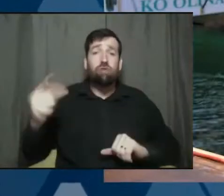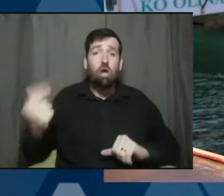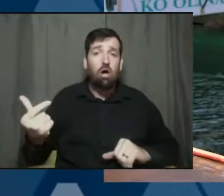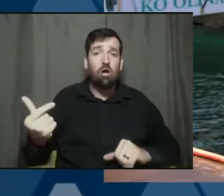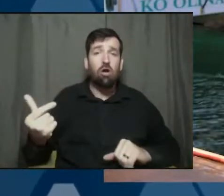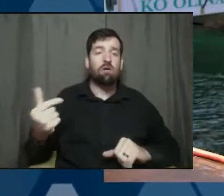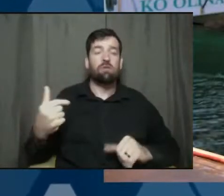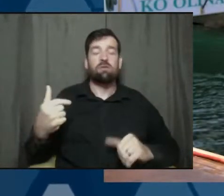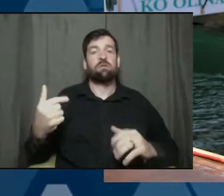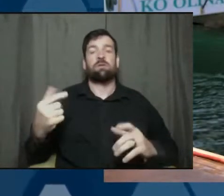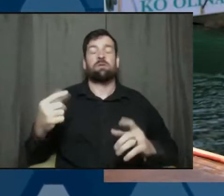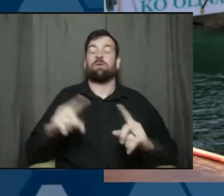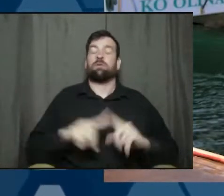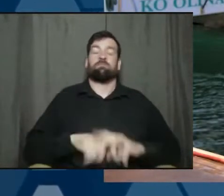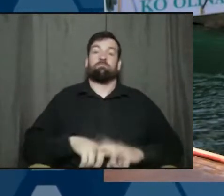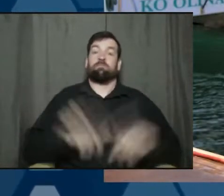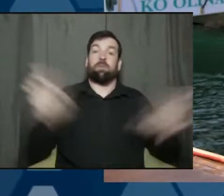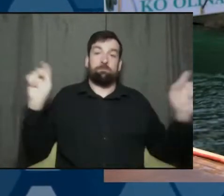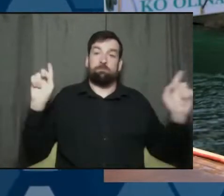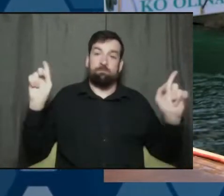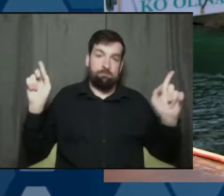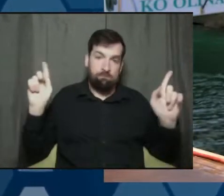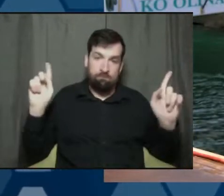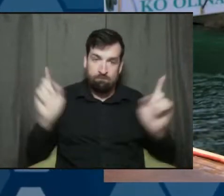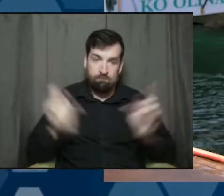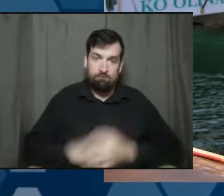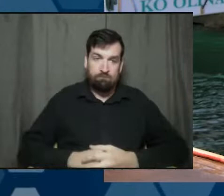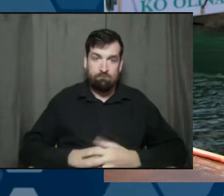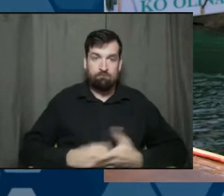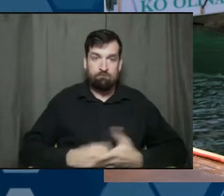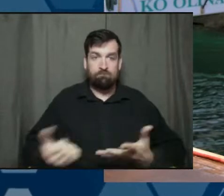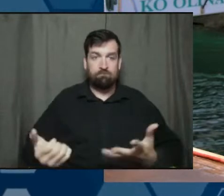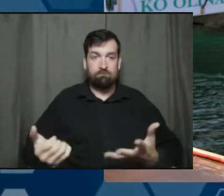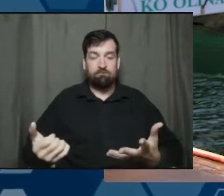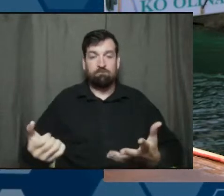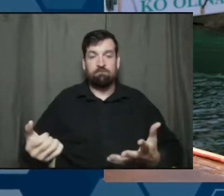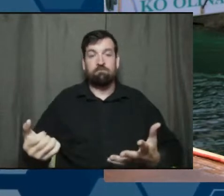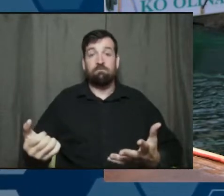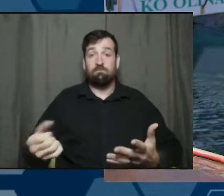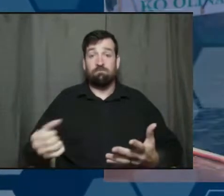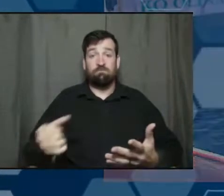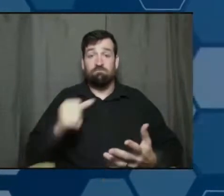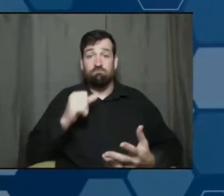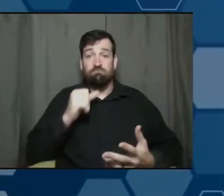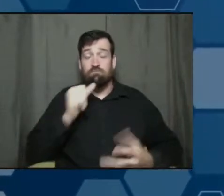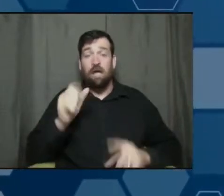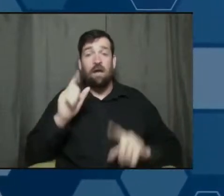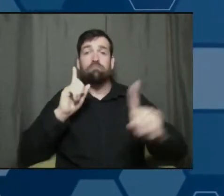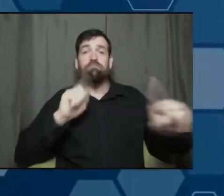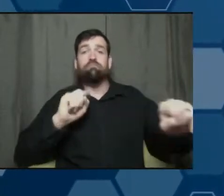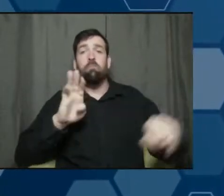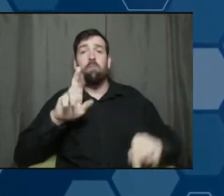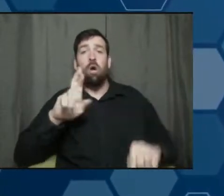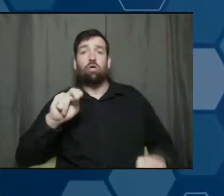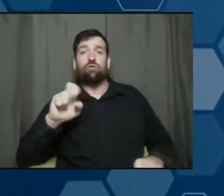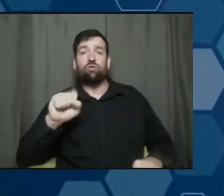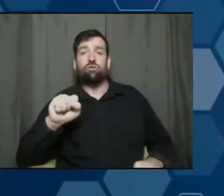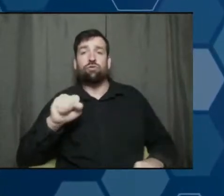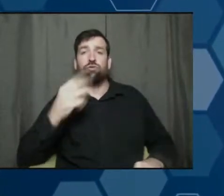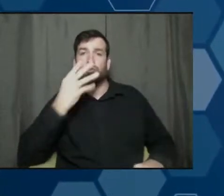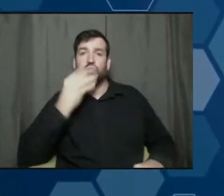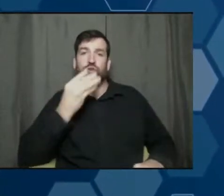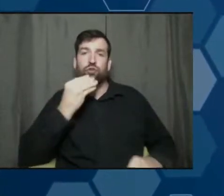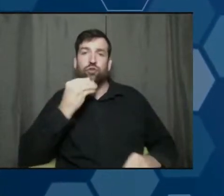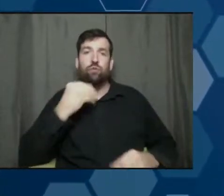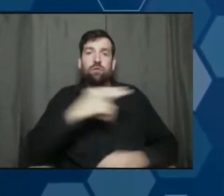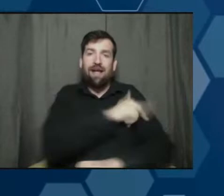world of difference. I am no longer being seen at Barnes-Jewish Hospital for a transplant. They